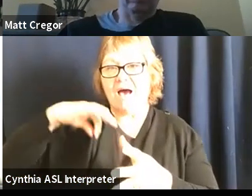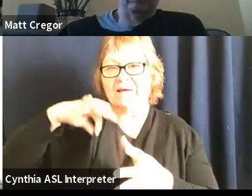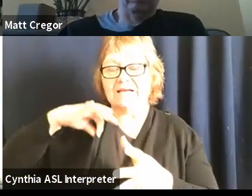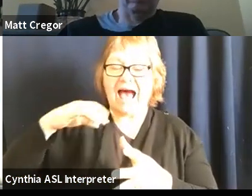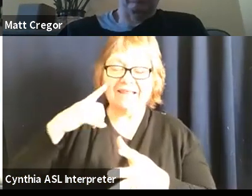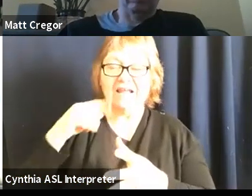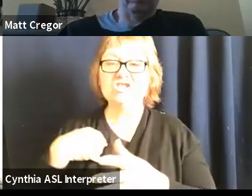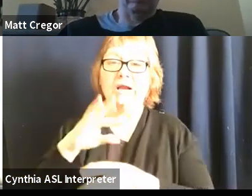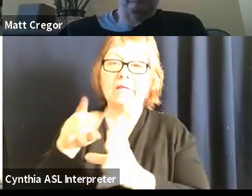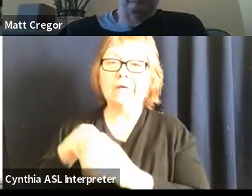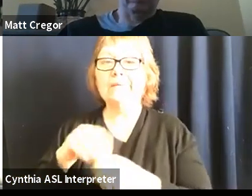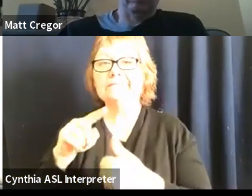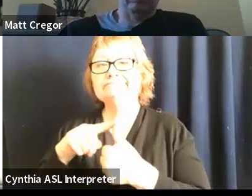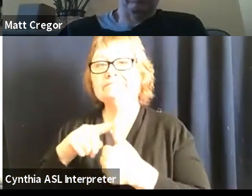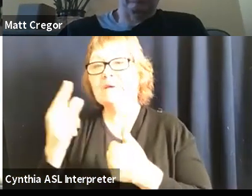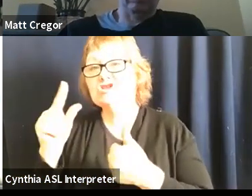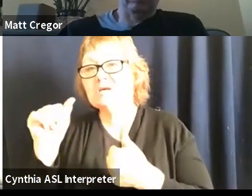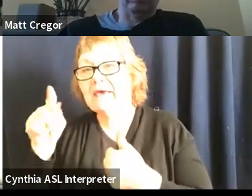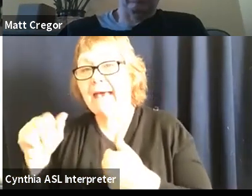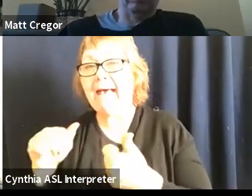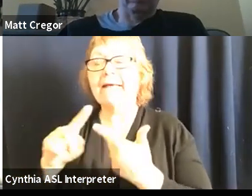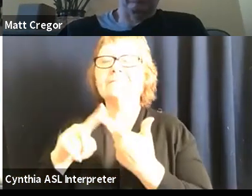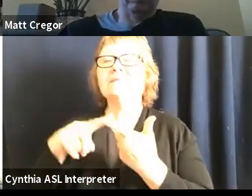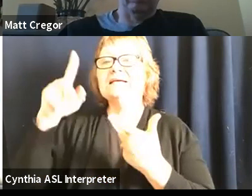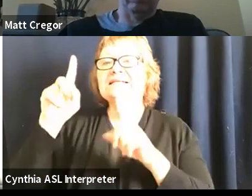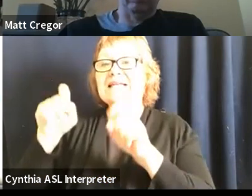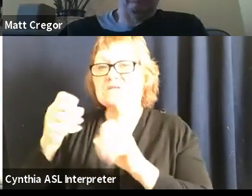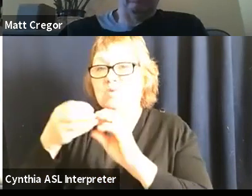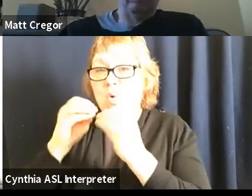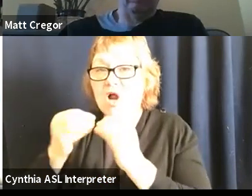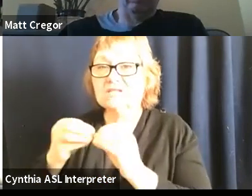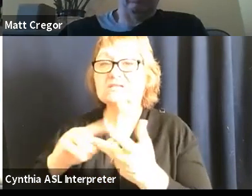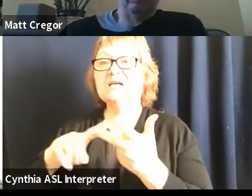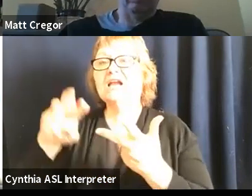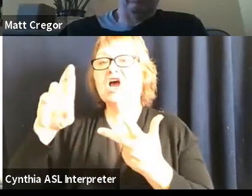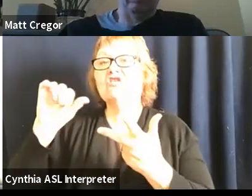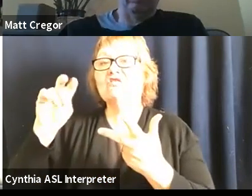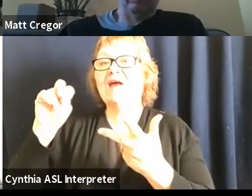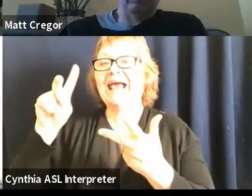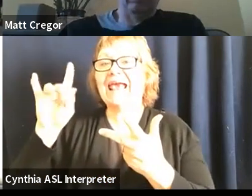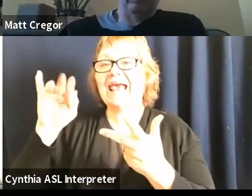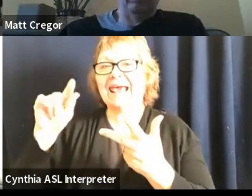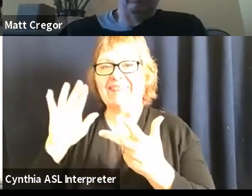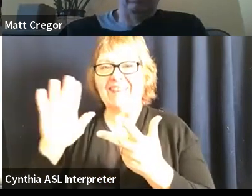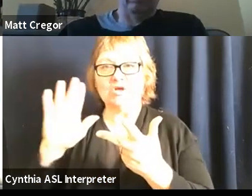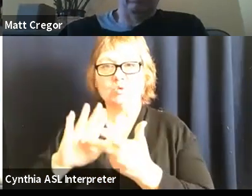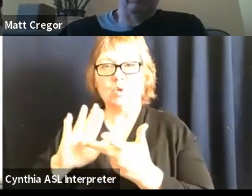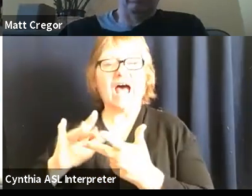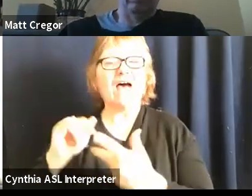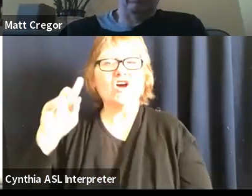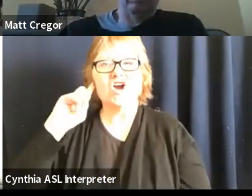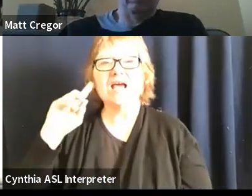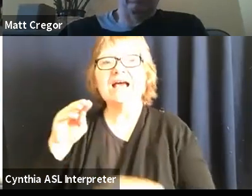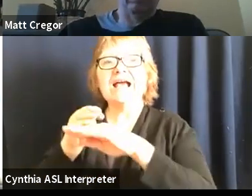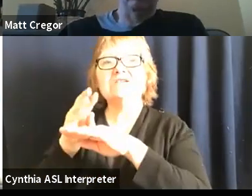could include GPA and test scores and ranking within their school. I've heard Counselor Arroyo talk